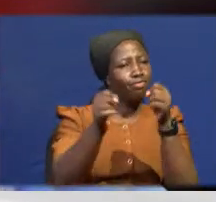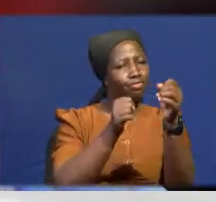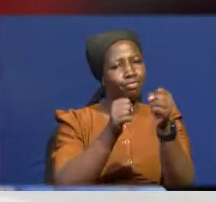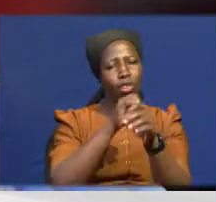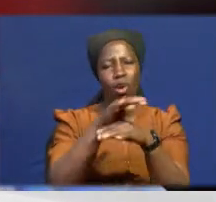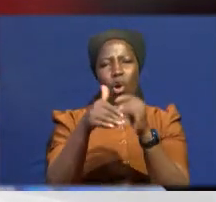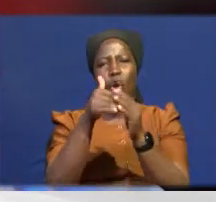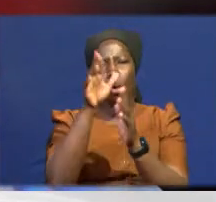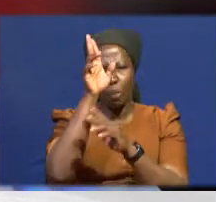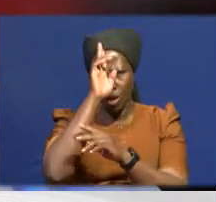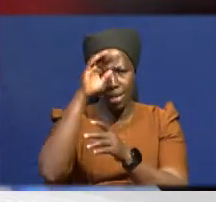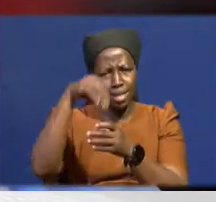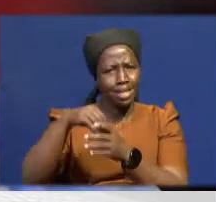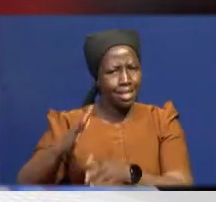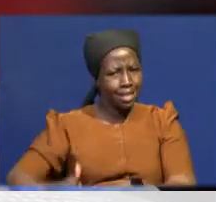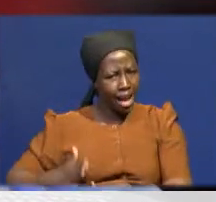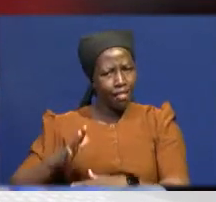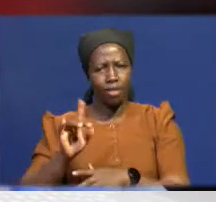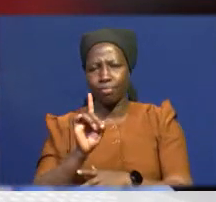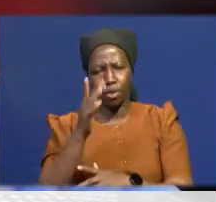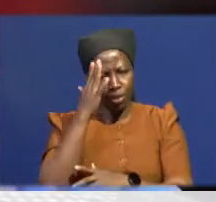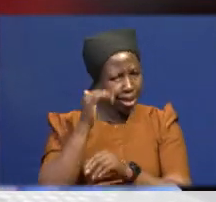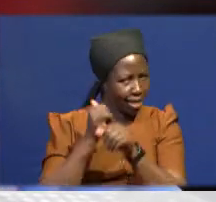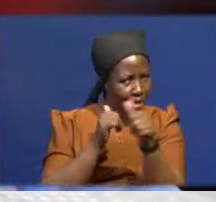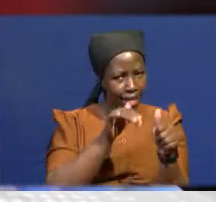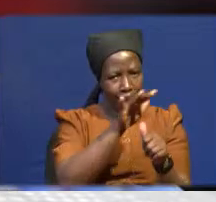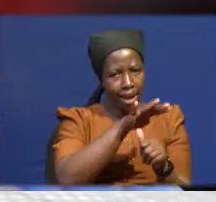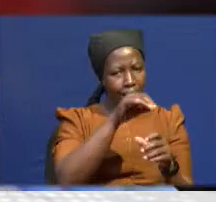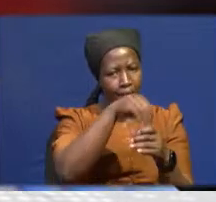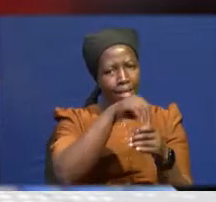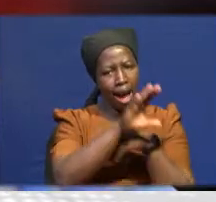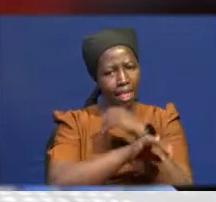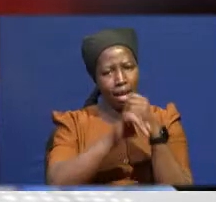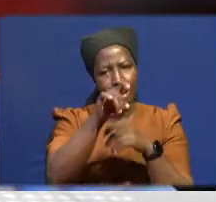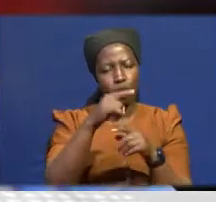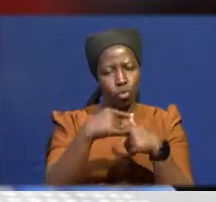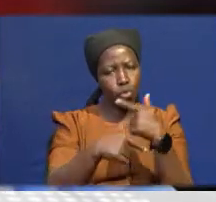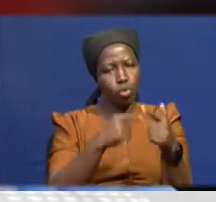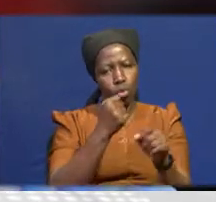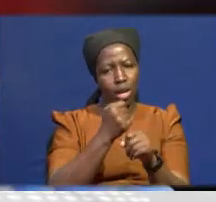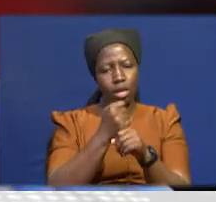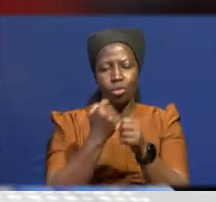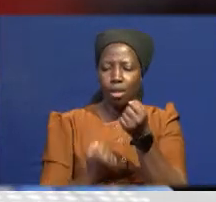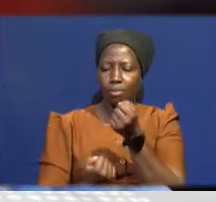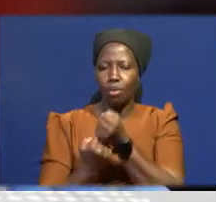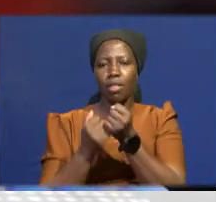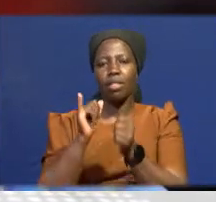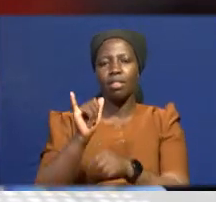Naivasha, because the rest of the country needs to be running. So to complement that, we will put in